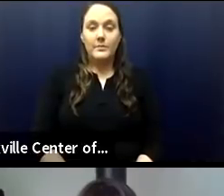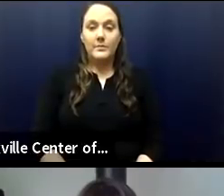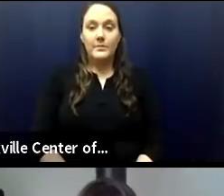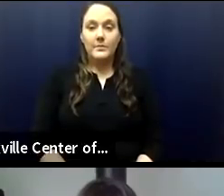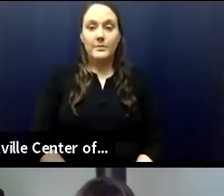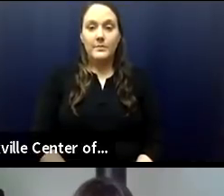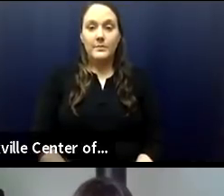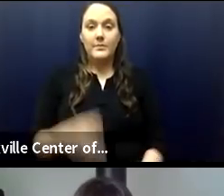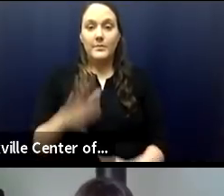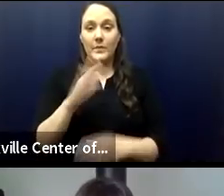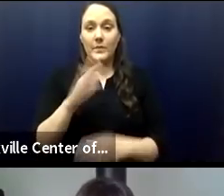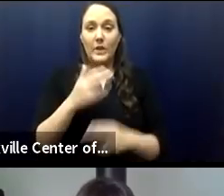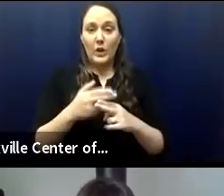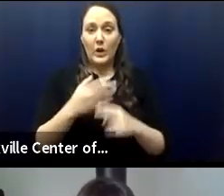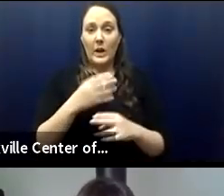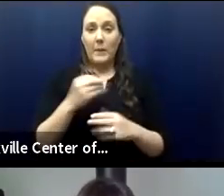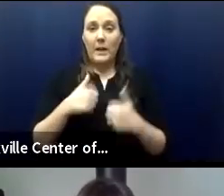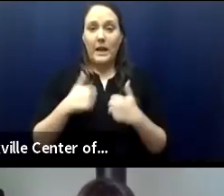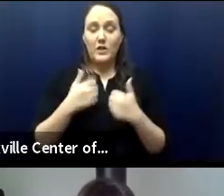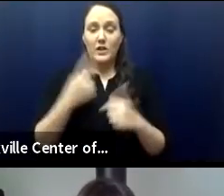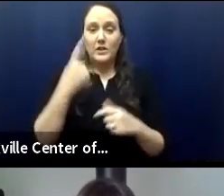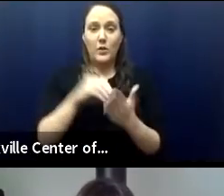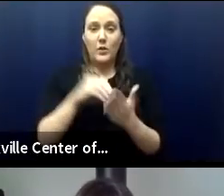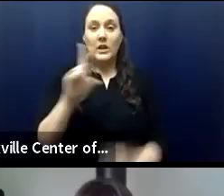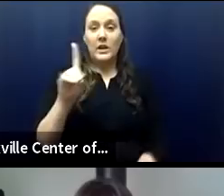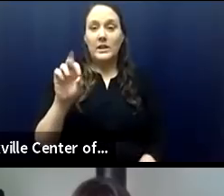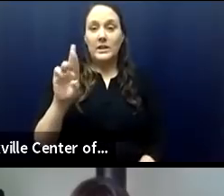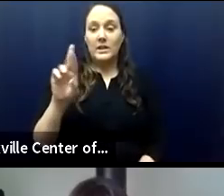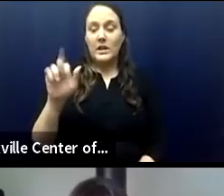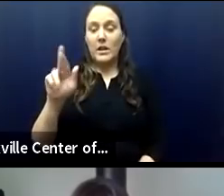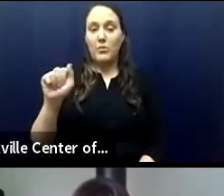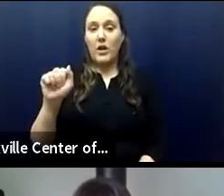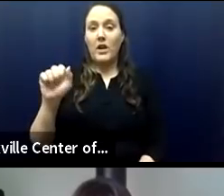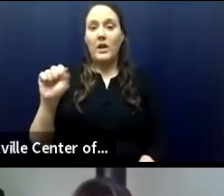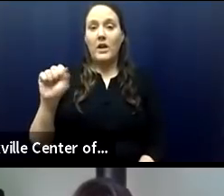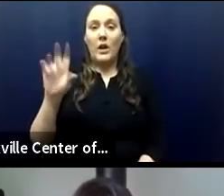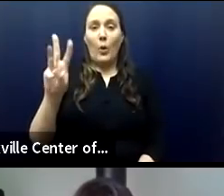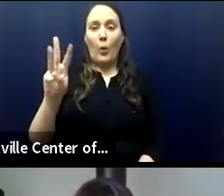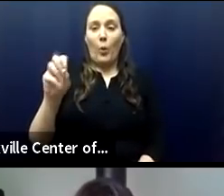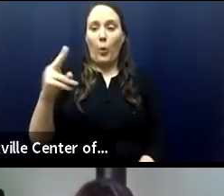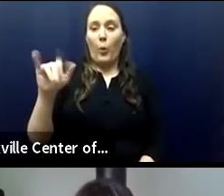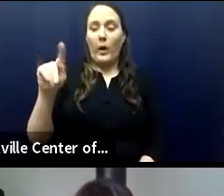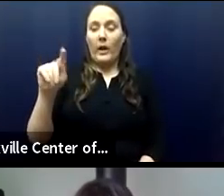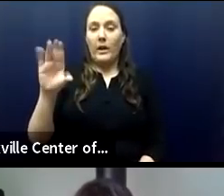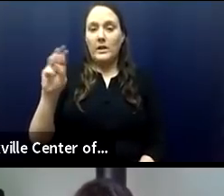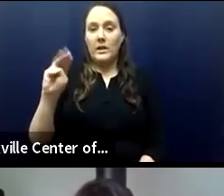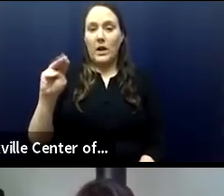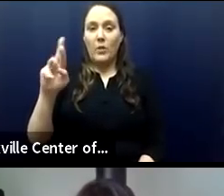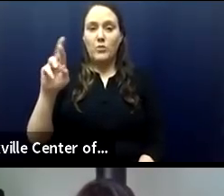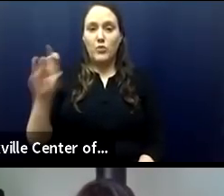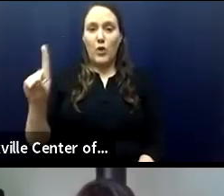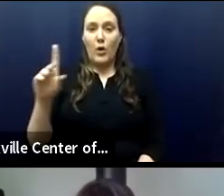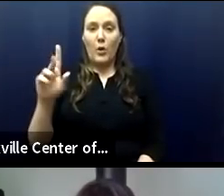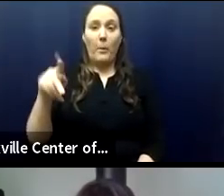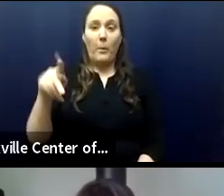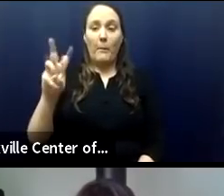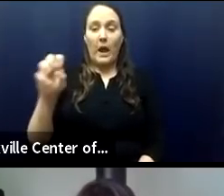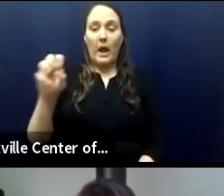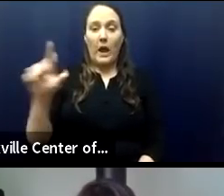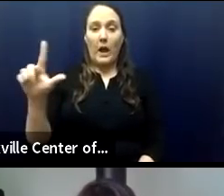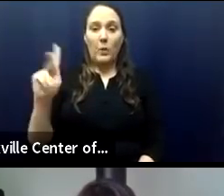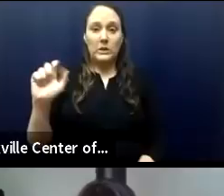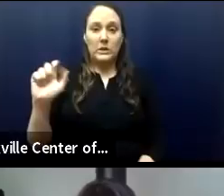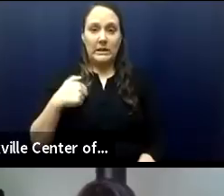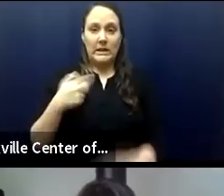Please state your name and address for the record. Deborah Stafford, 7916 Whitcomb Road, Powell, Tennessee. And thank you very much for having me. I'm going to go quickly because I have a lot I